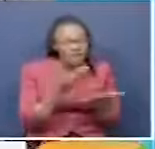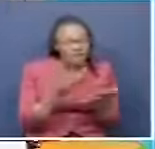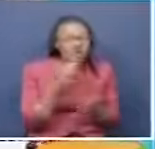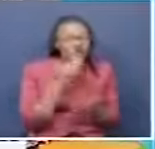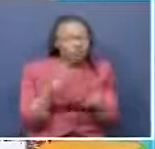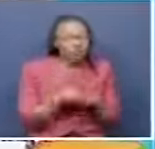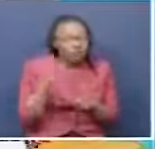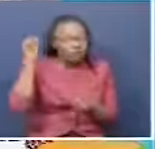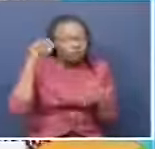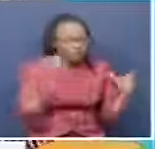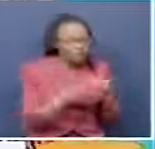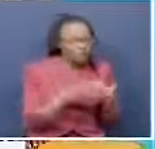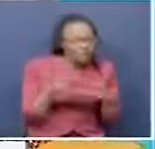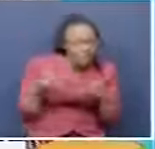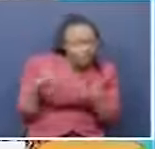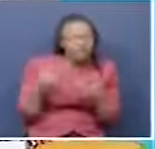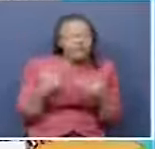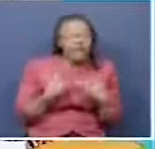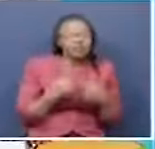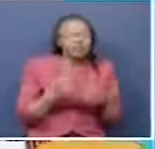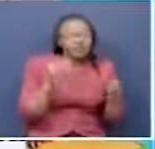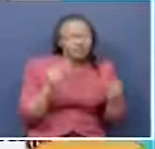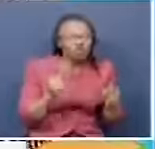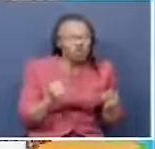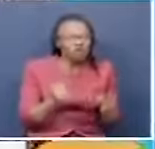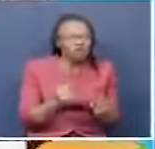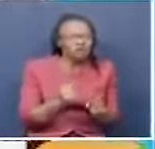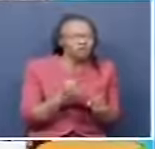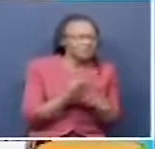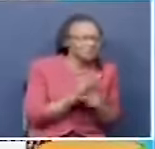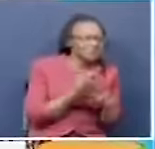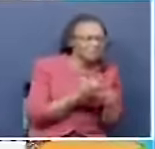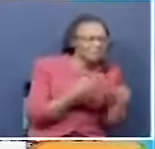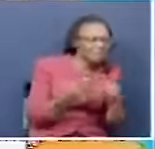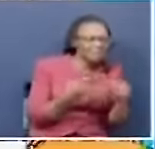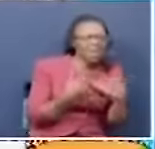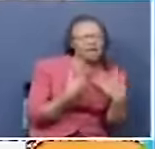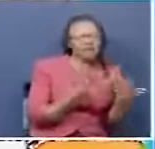Within themselves, they have a very strong Maragoli Bukusu identity that is at the ground. But